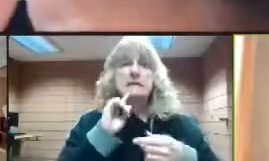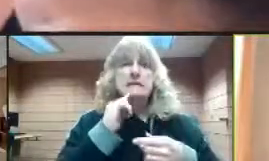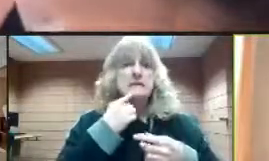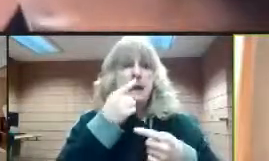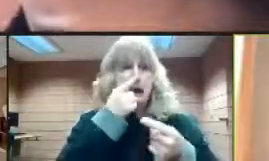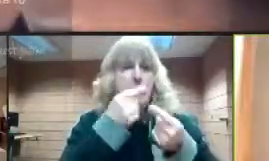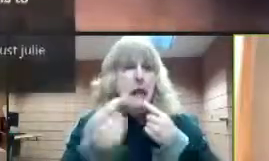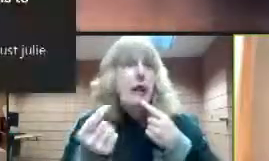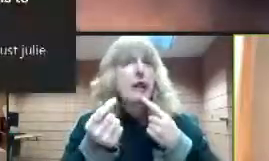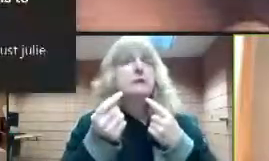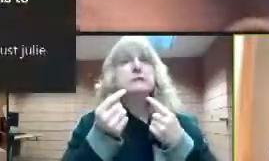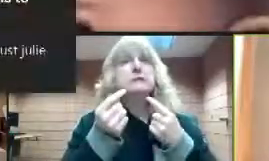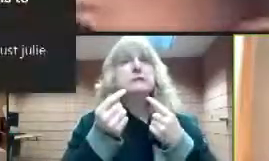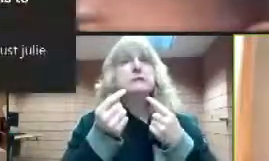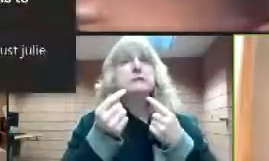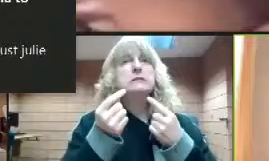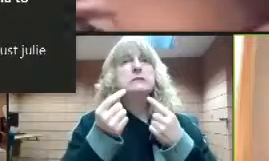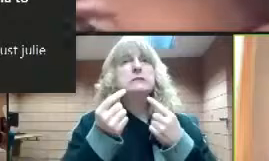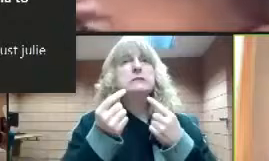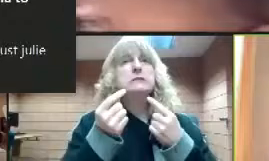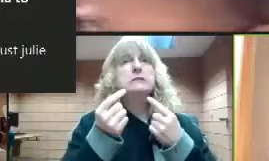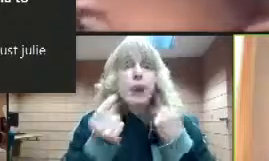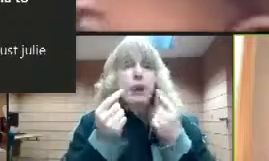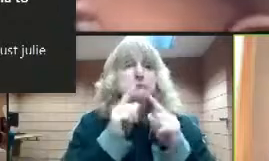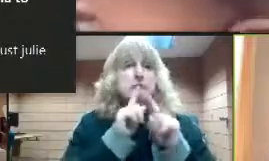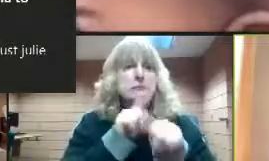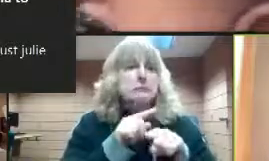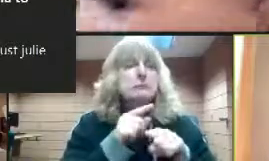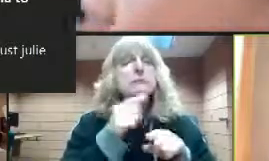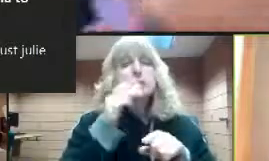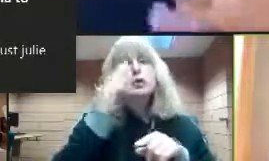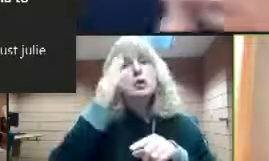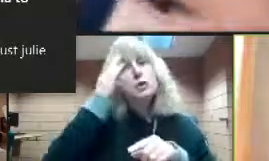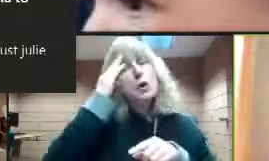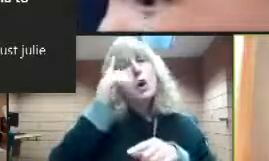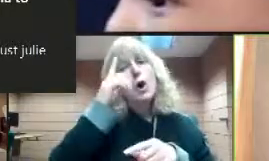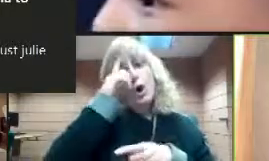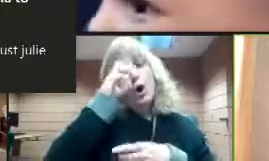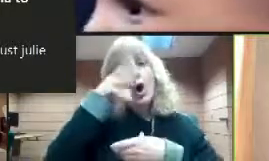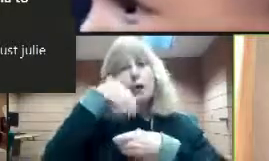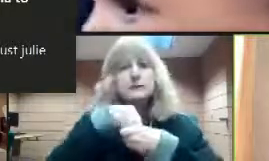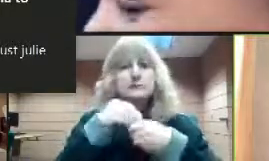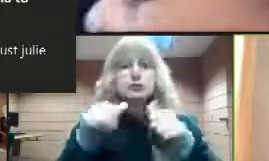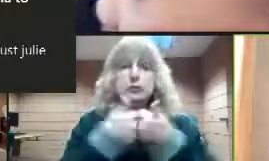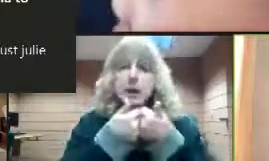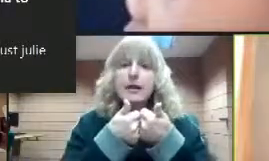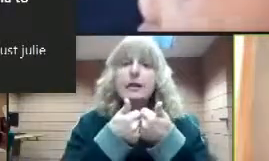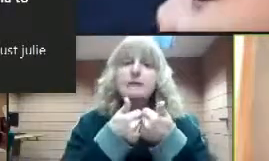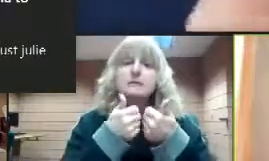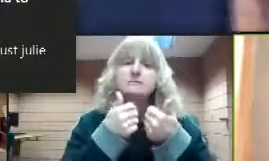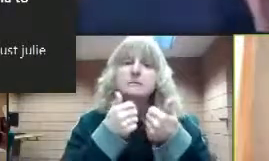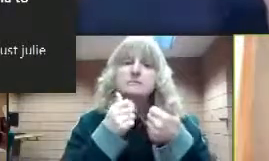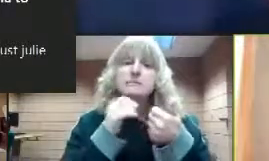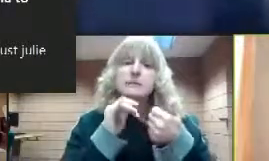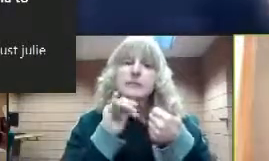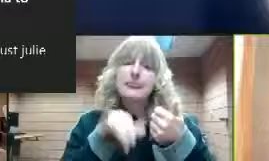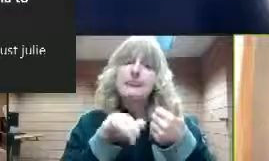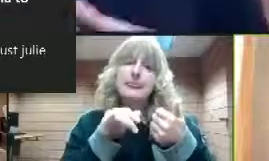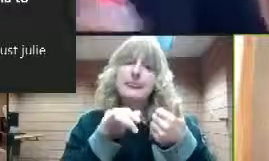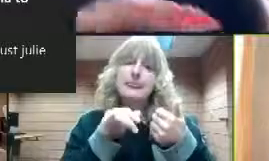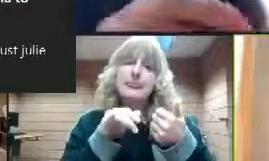reactions. We all know about the autism challenges that are presented as a result of